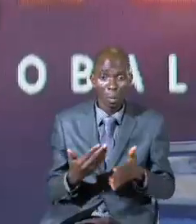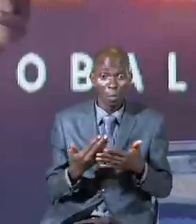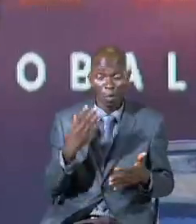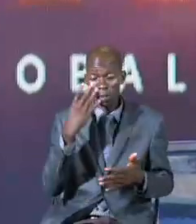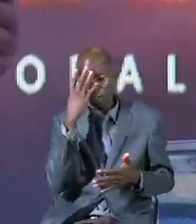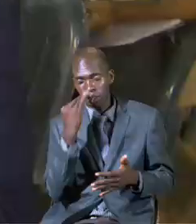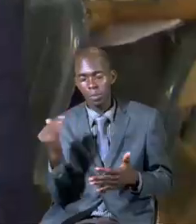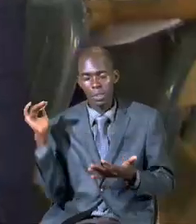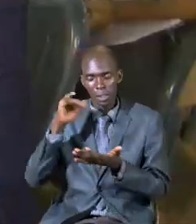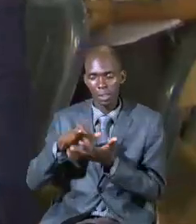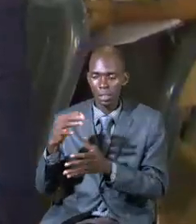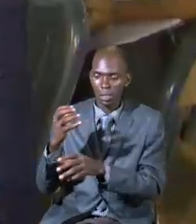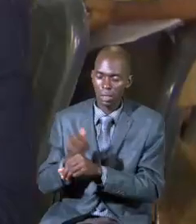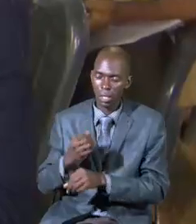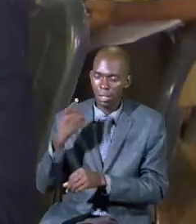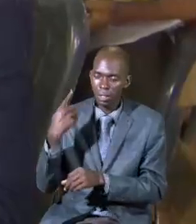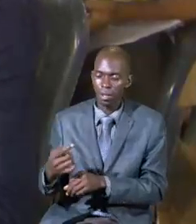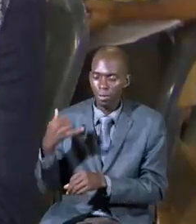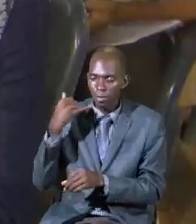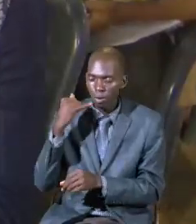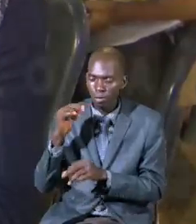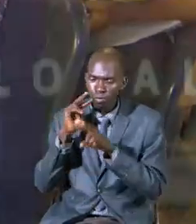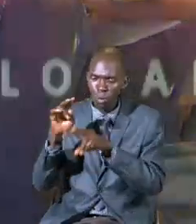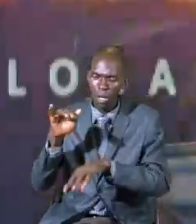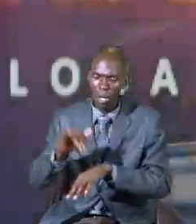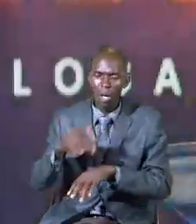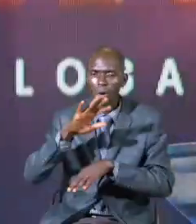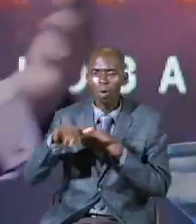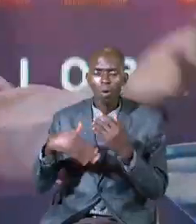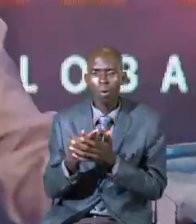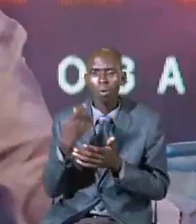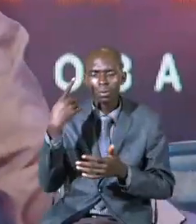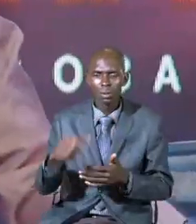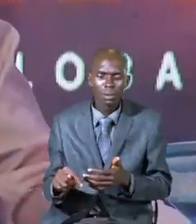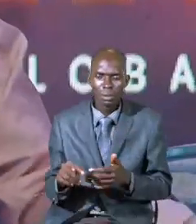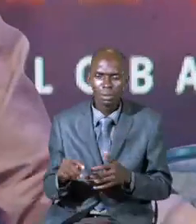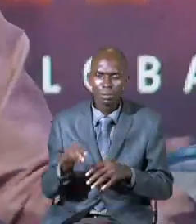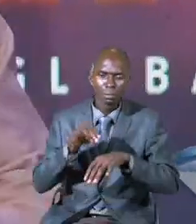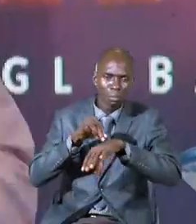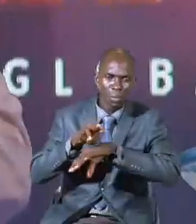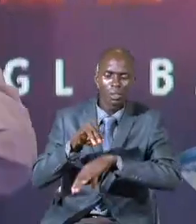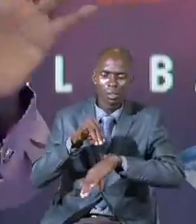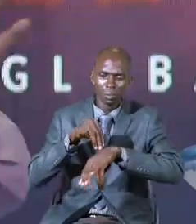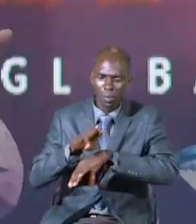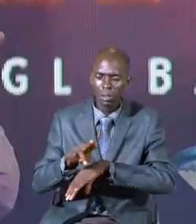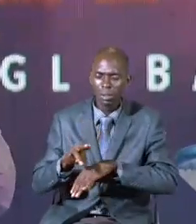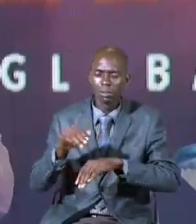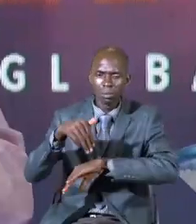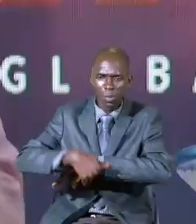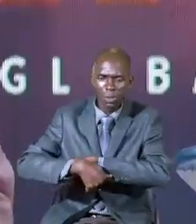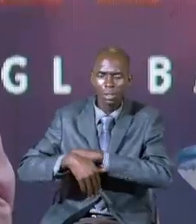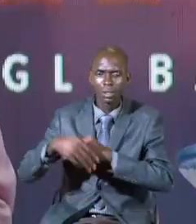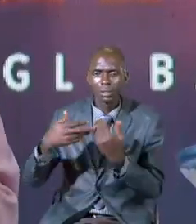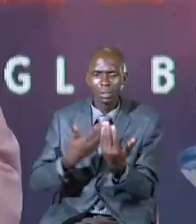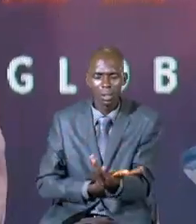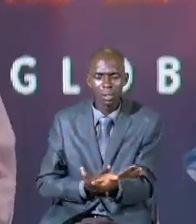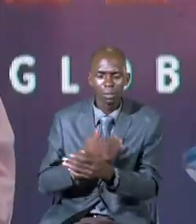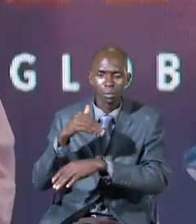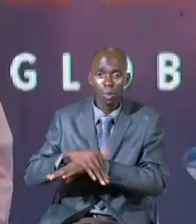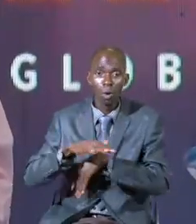through all the texts and WhatsApp and everything that came in the morning, in the night. All they have to think